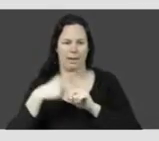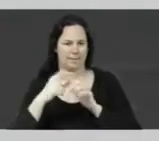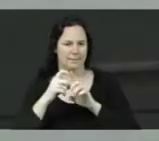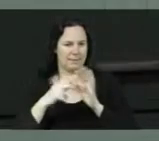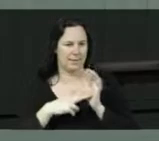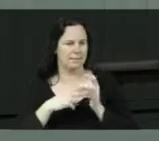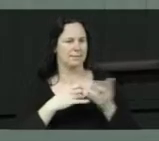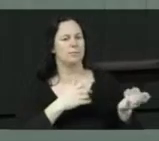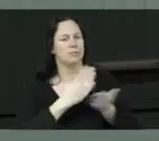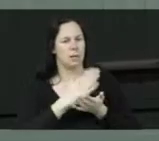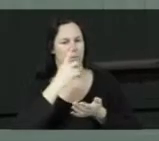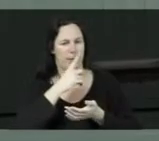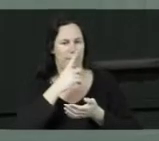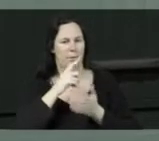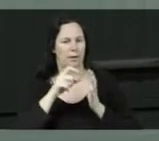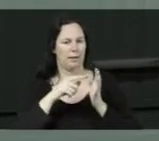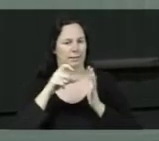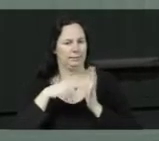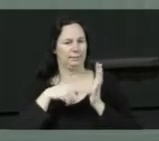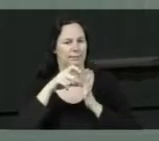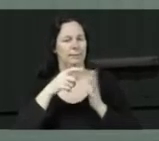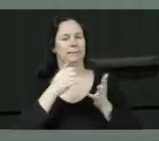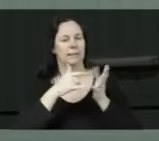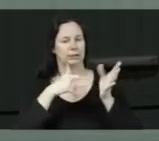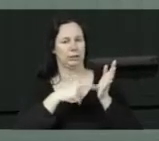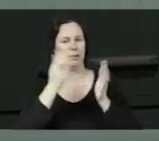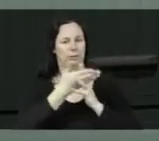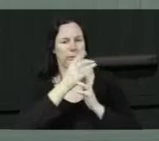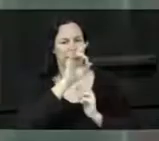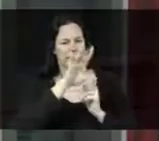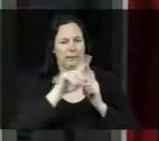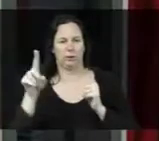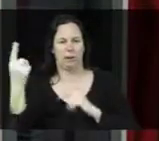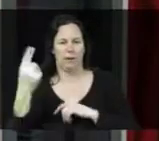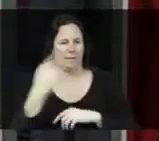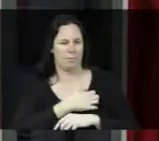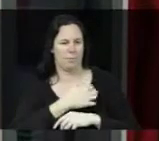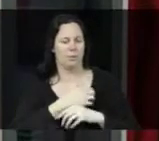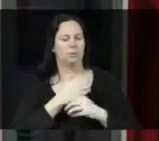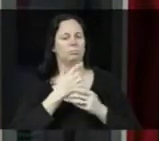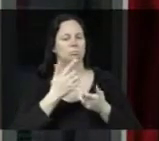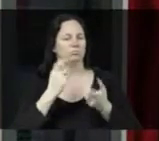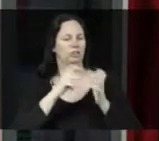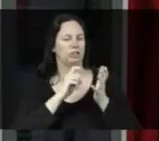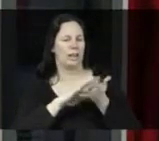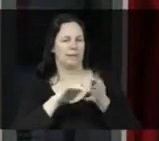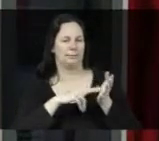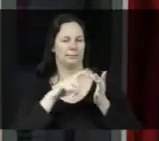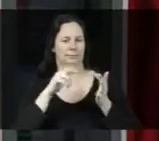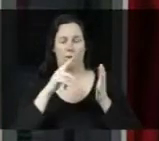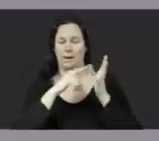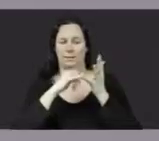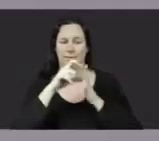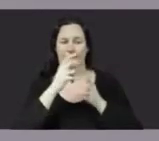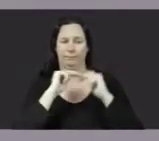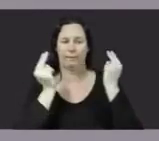Saturday between 10 and 11 a.m. It's a chance for ASD families, carers and professionals to tell their stories and be heard. So